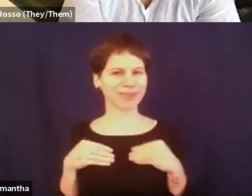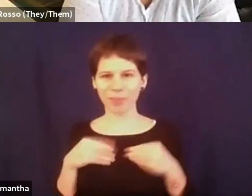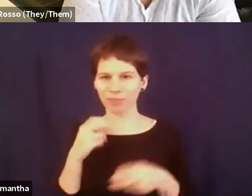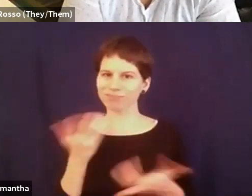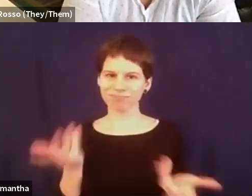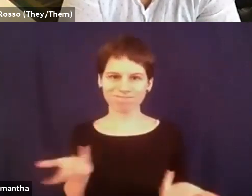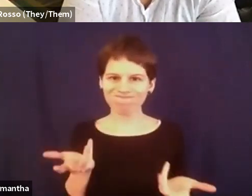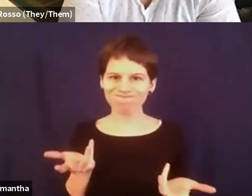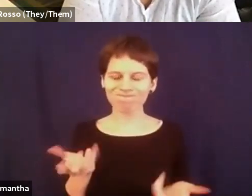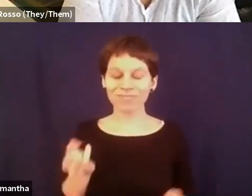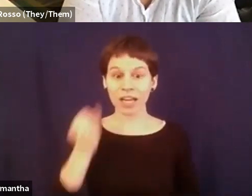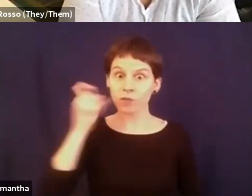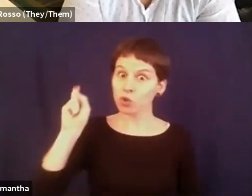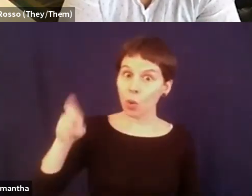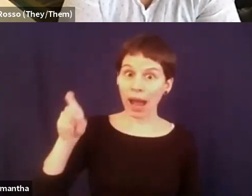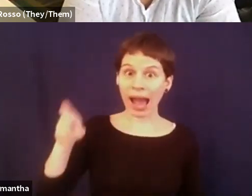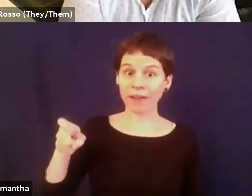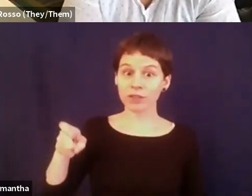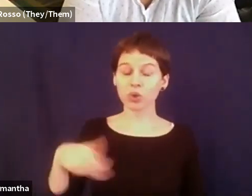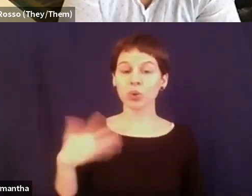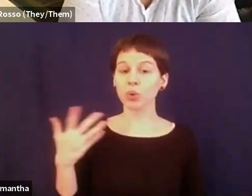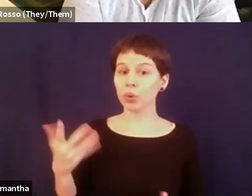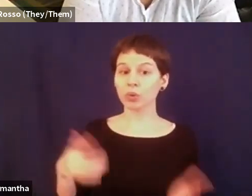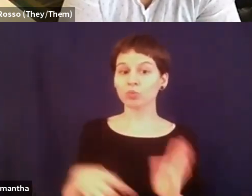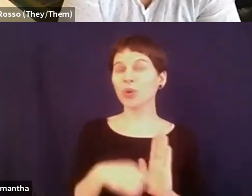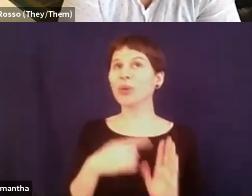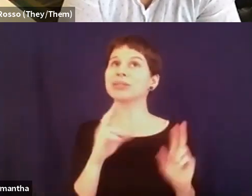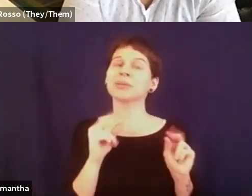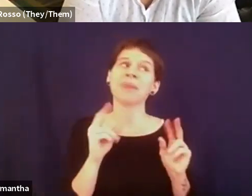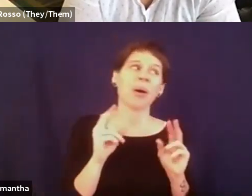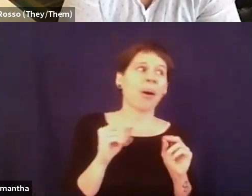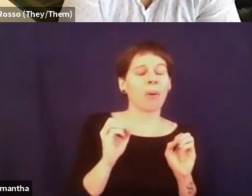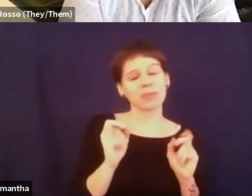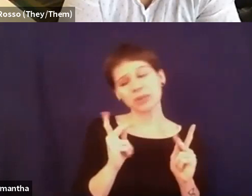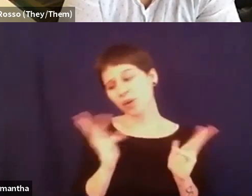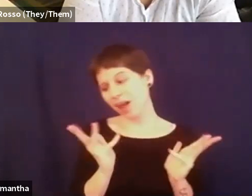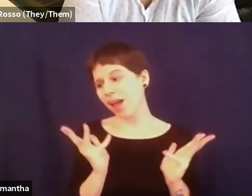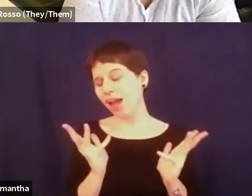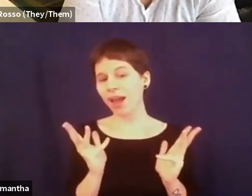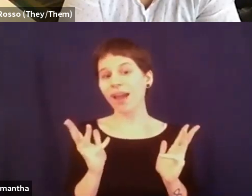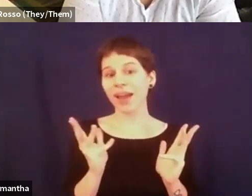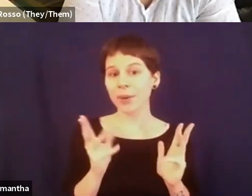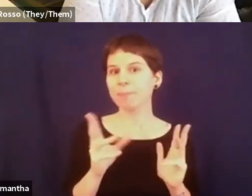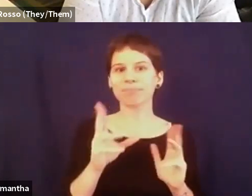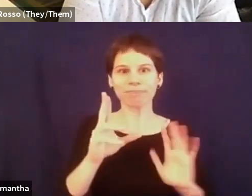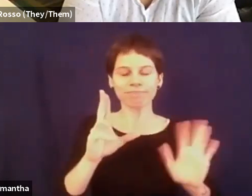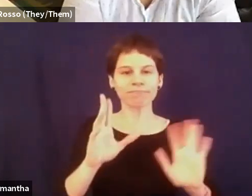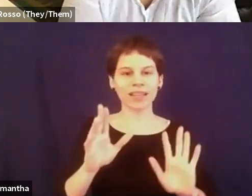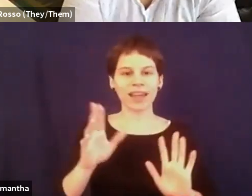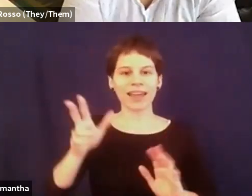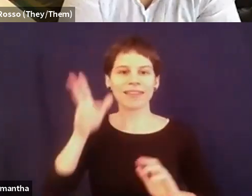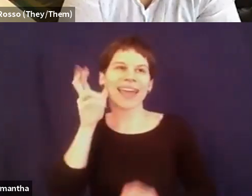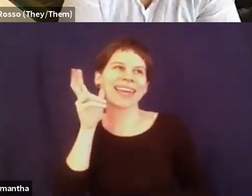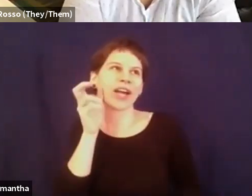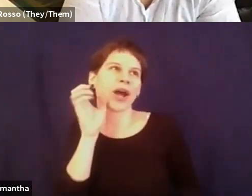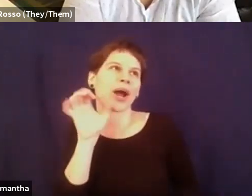Because if you have to do it like just once and you'll be like, oh no, it's okay, but this is what I go by. And then they're like, oh, they just hear that, oh, it's